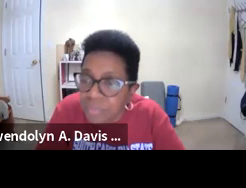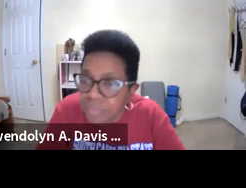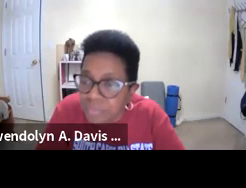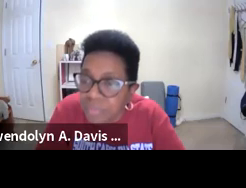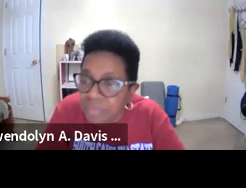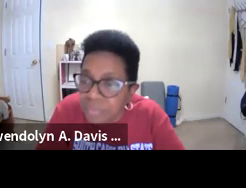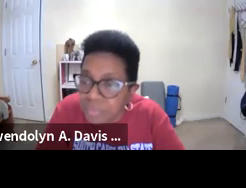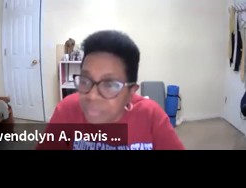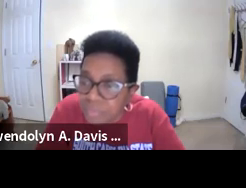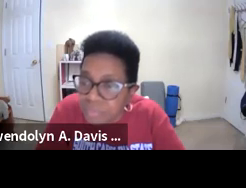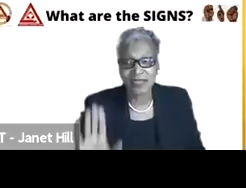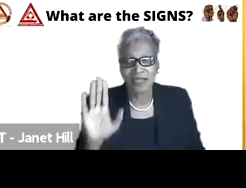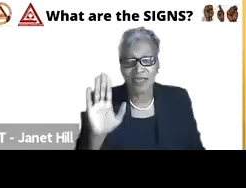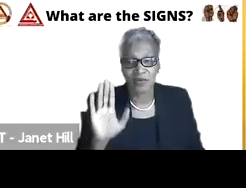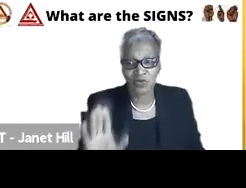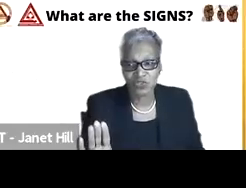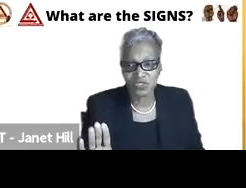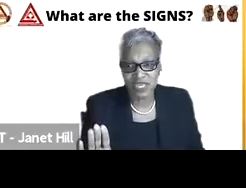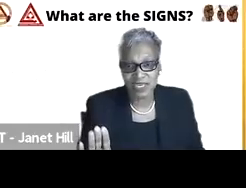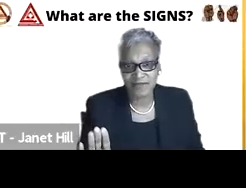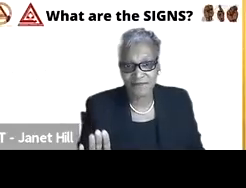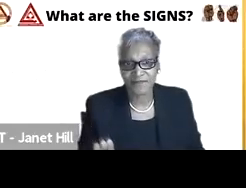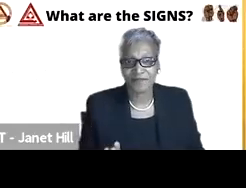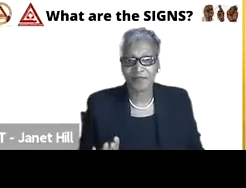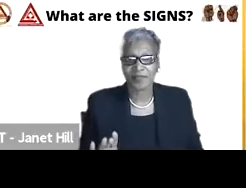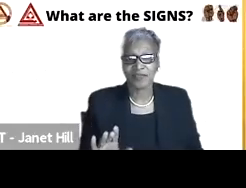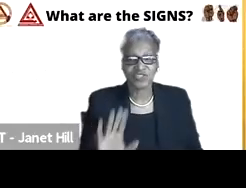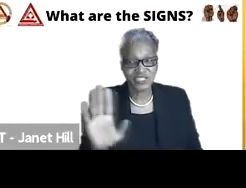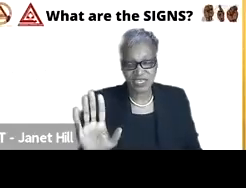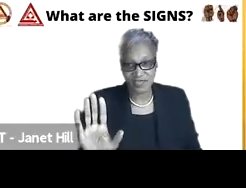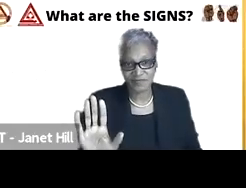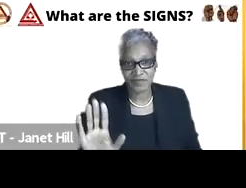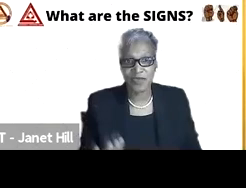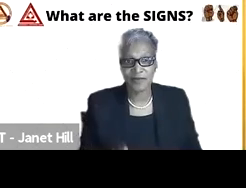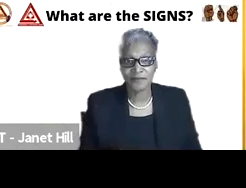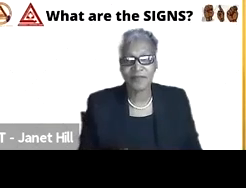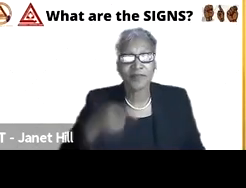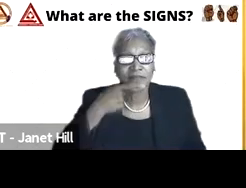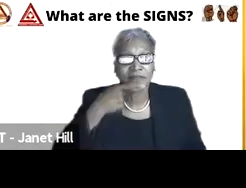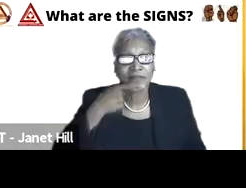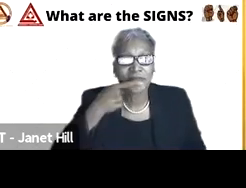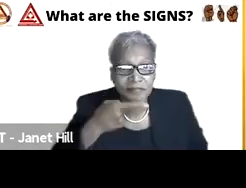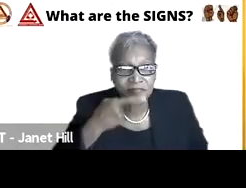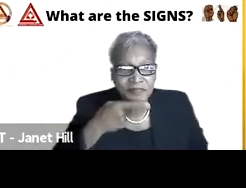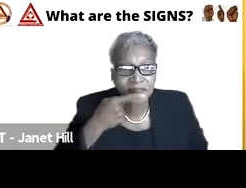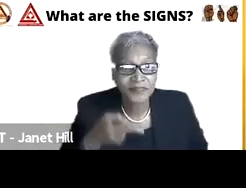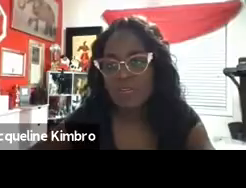emergency signs. So I'm going to sign it and I want you to say it. Just say it, okay?